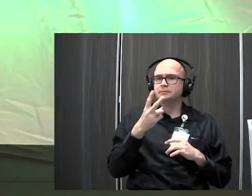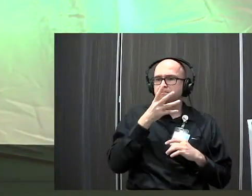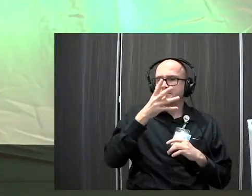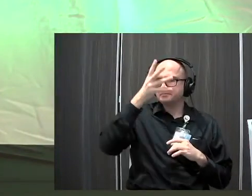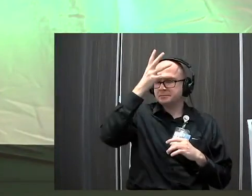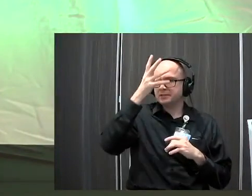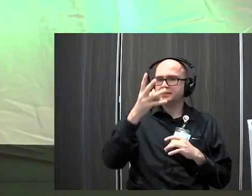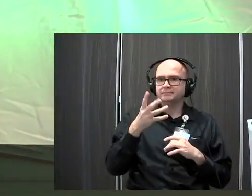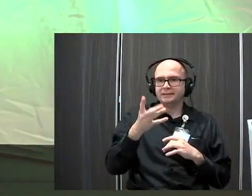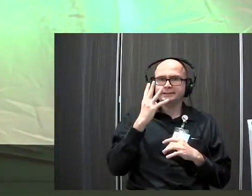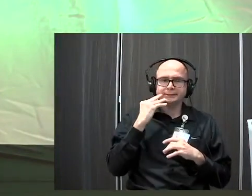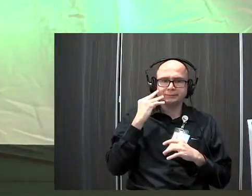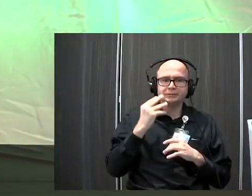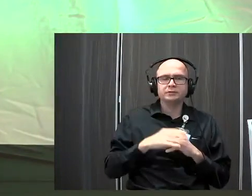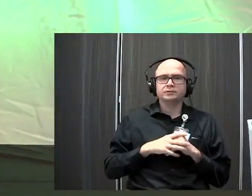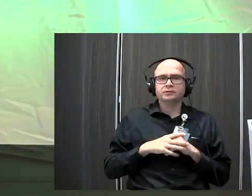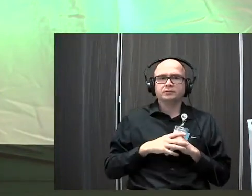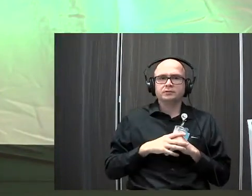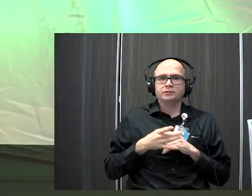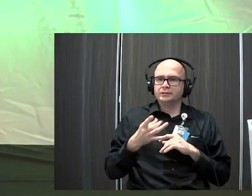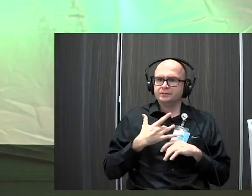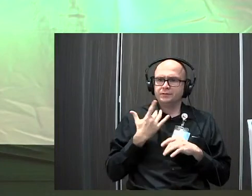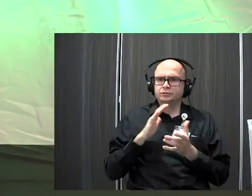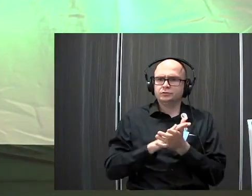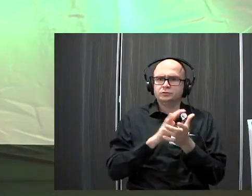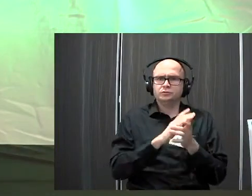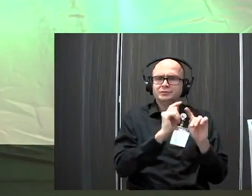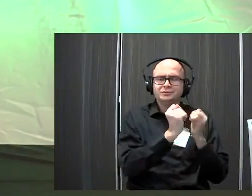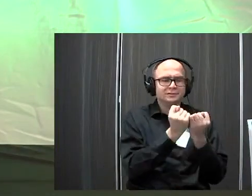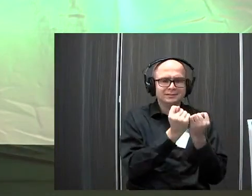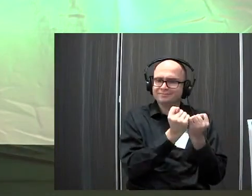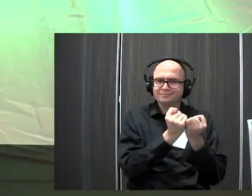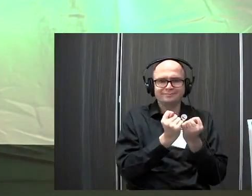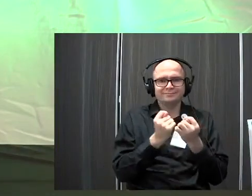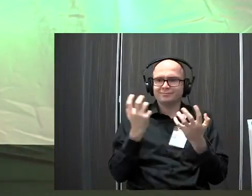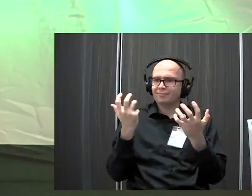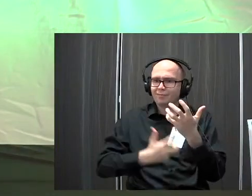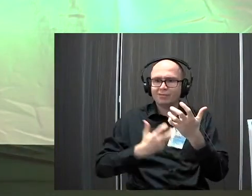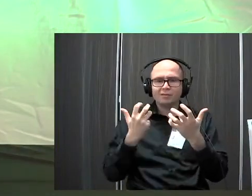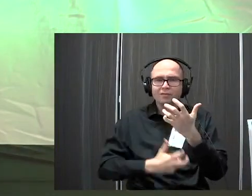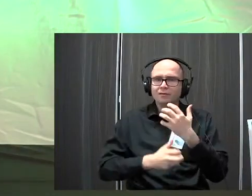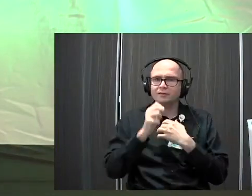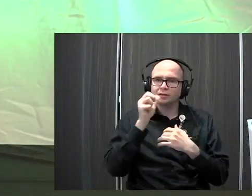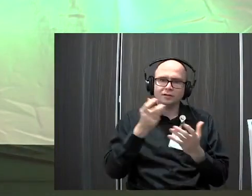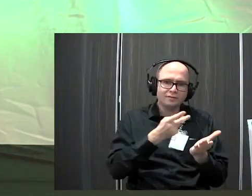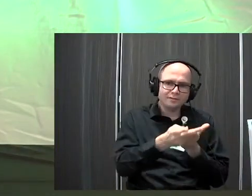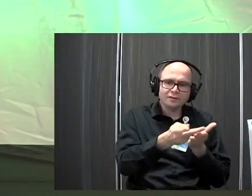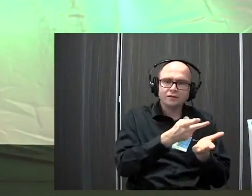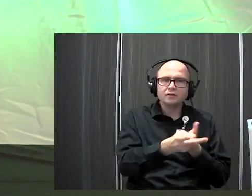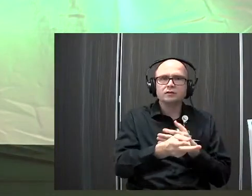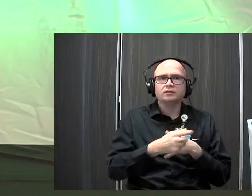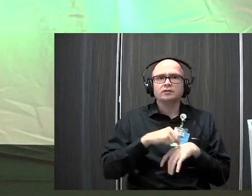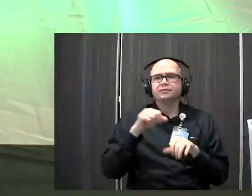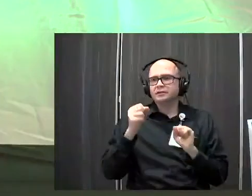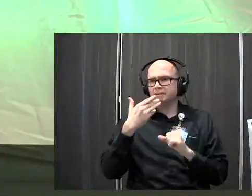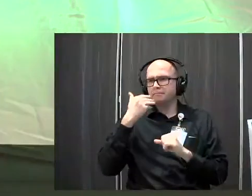parents go through, be it if they feel like the school team is not adequately meeting their child's needs, and they feel like they can do it in a